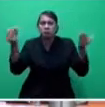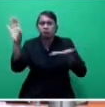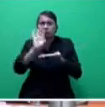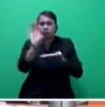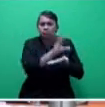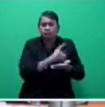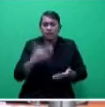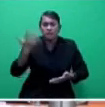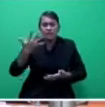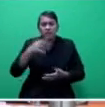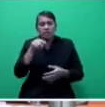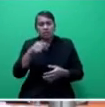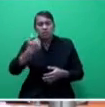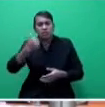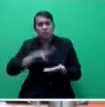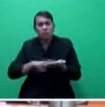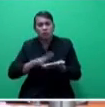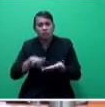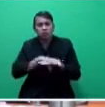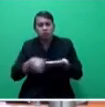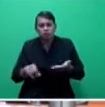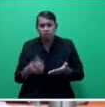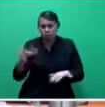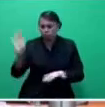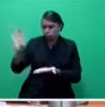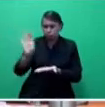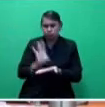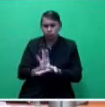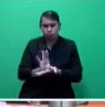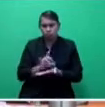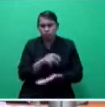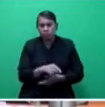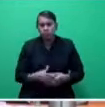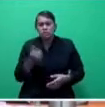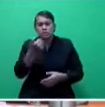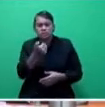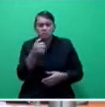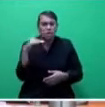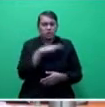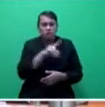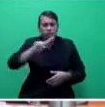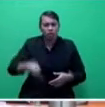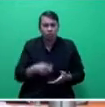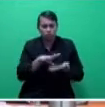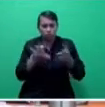Mr. Speaker, sir, they've injected into the economy. 600,000 Australians lost jobs in 1